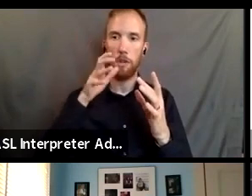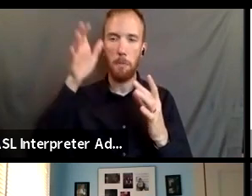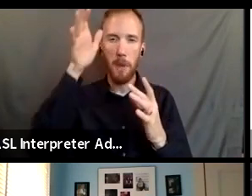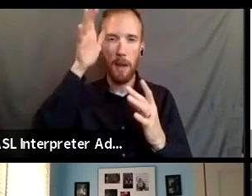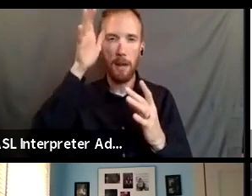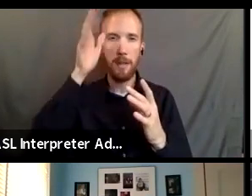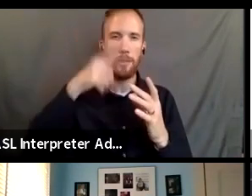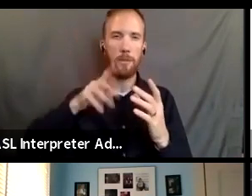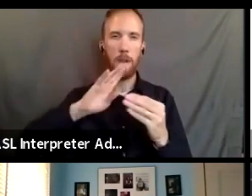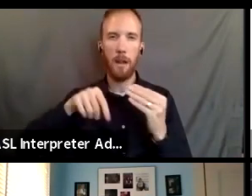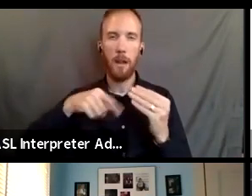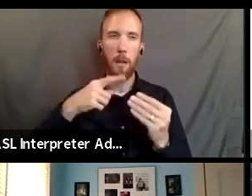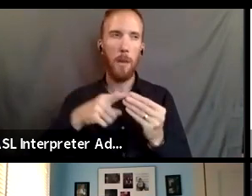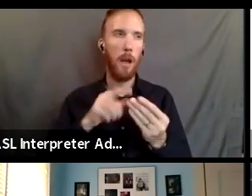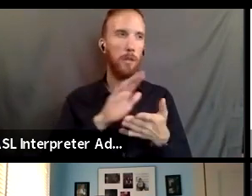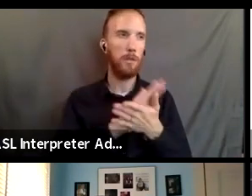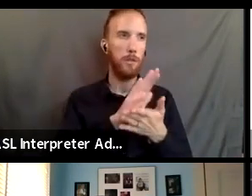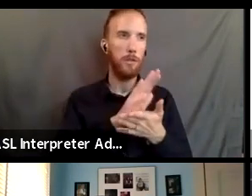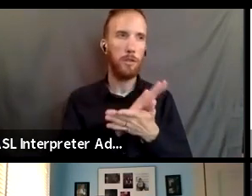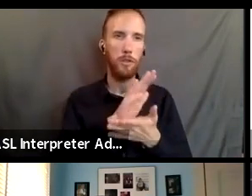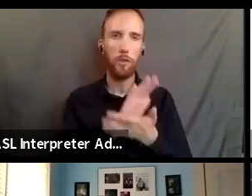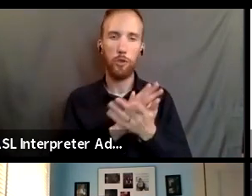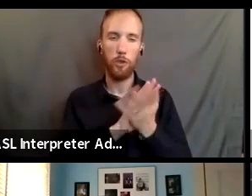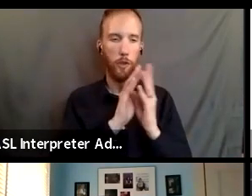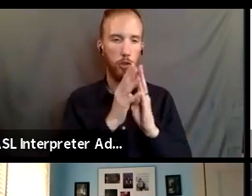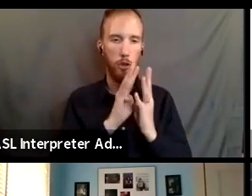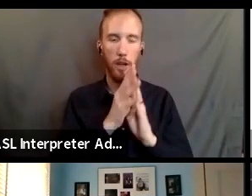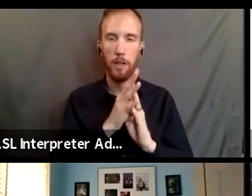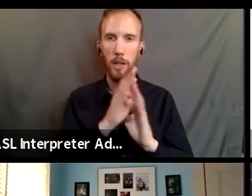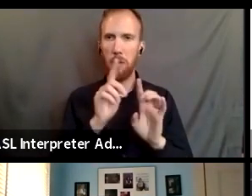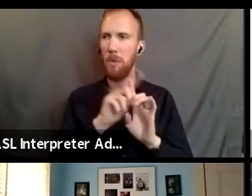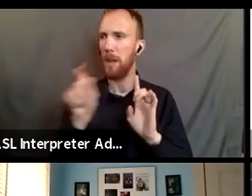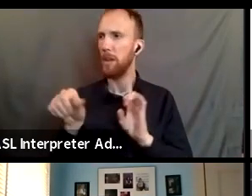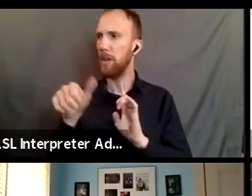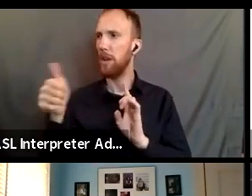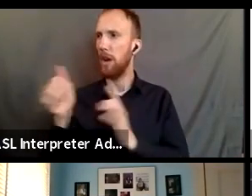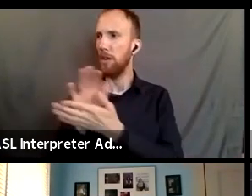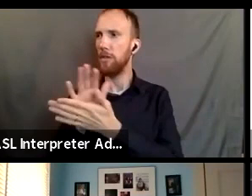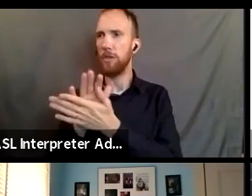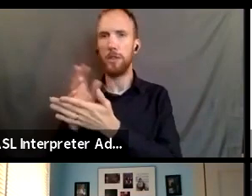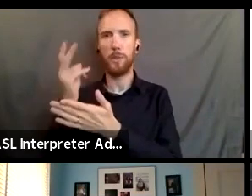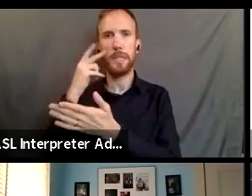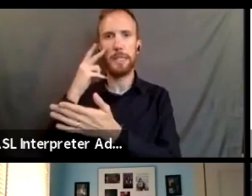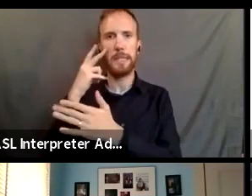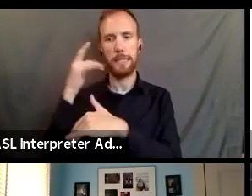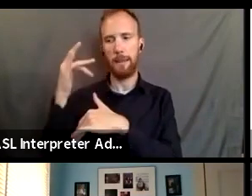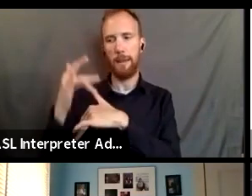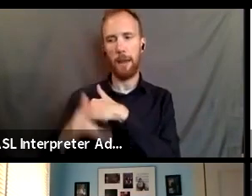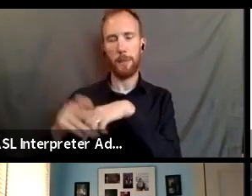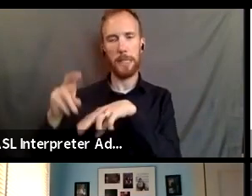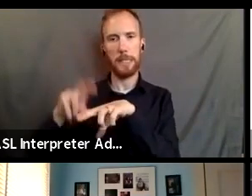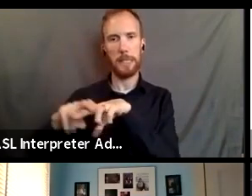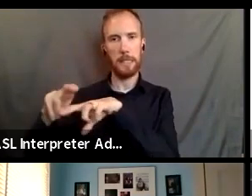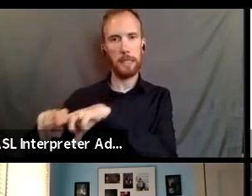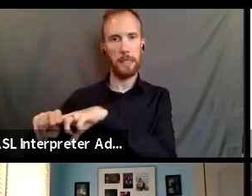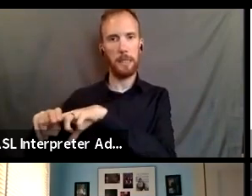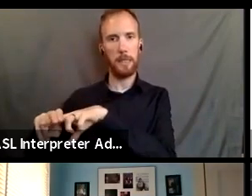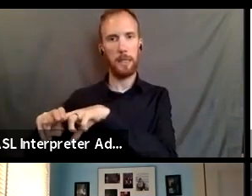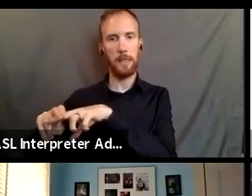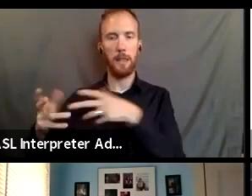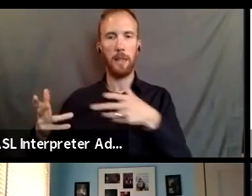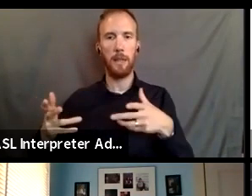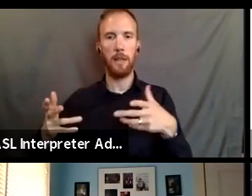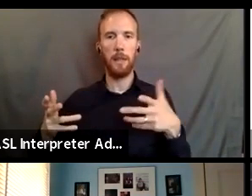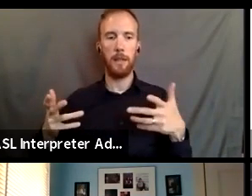our schools when we have empty seats in the schools like costco but not long ago we had quality a quality